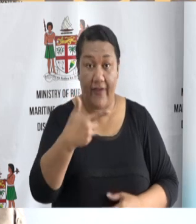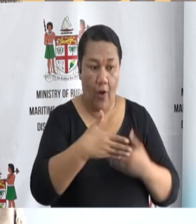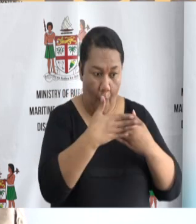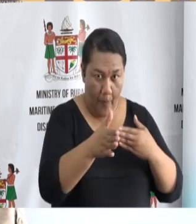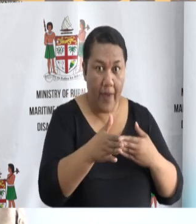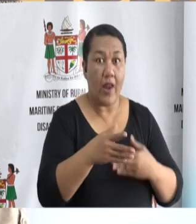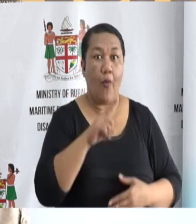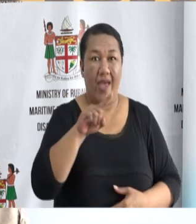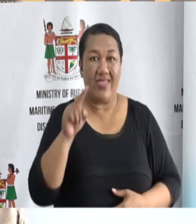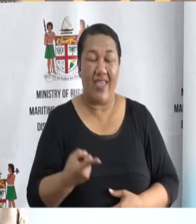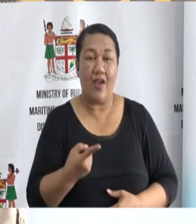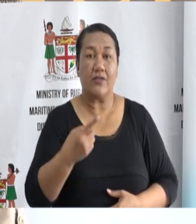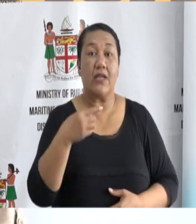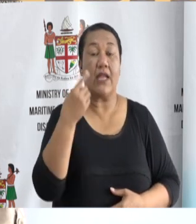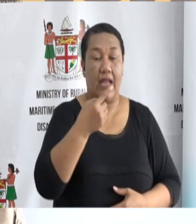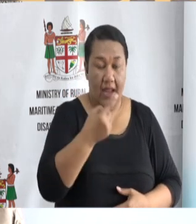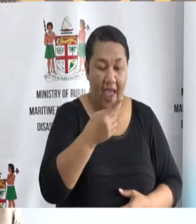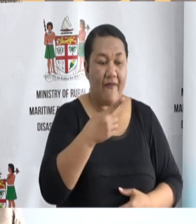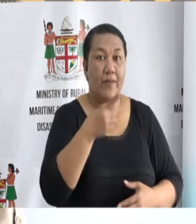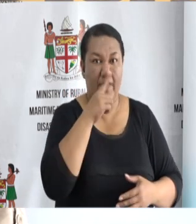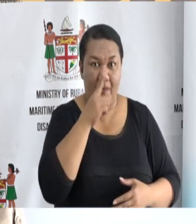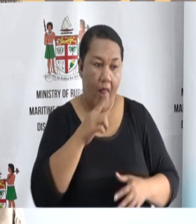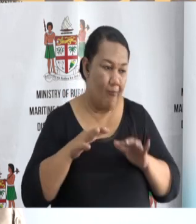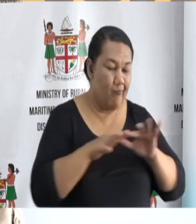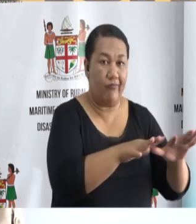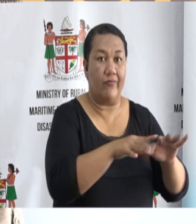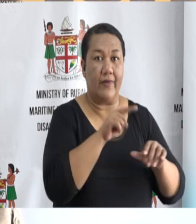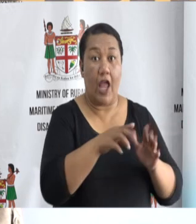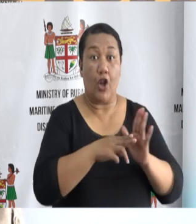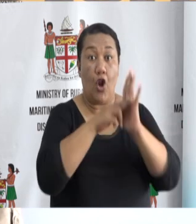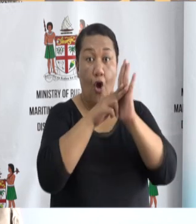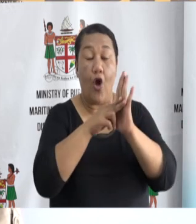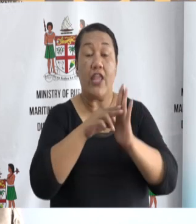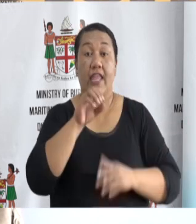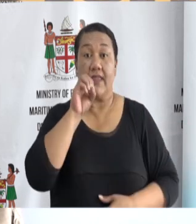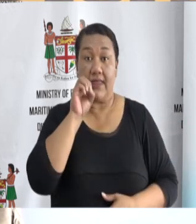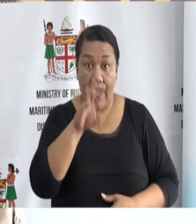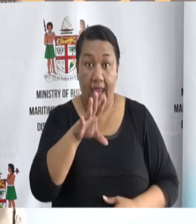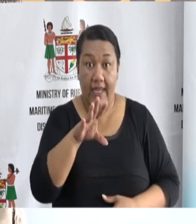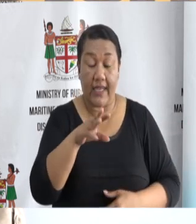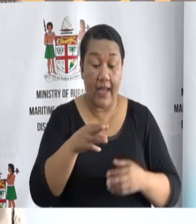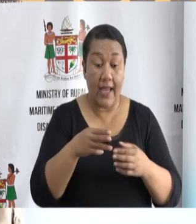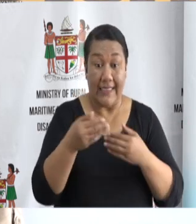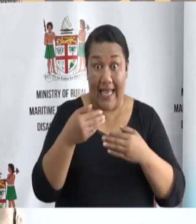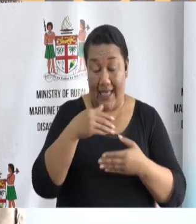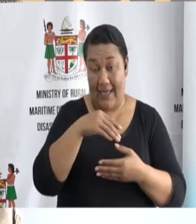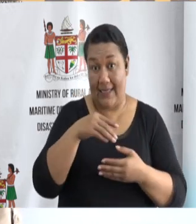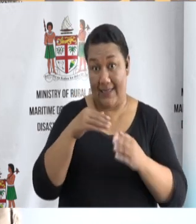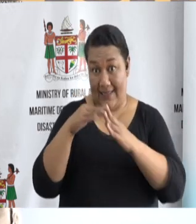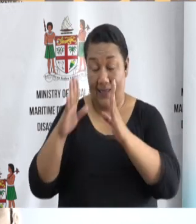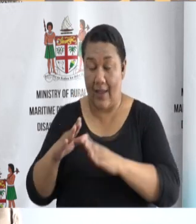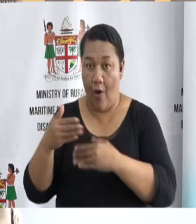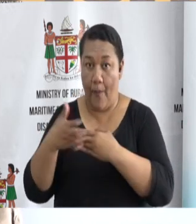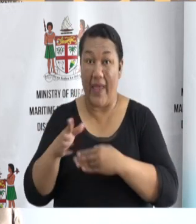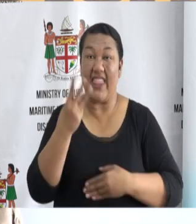have 37 evacuation centers still open. That's 1,011 evacuees. And then in the Northern Division,